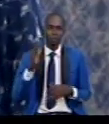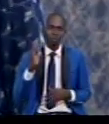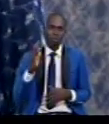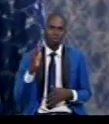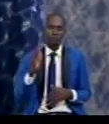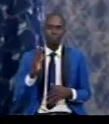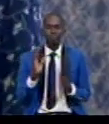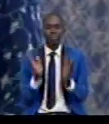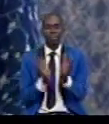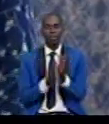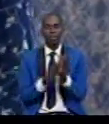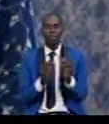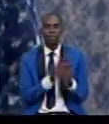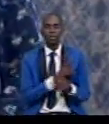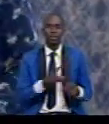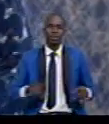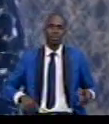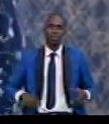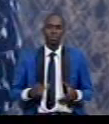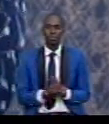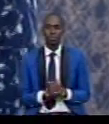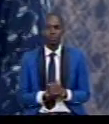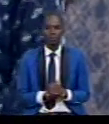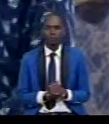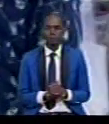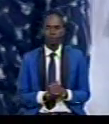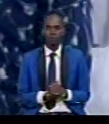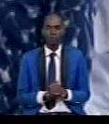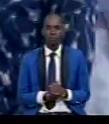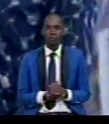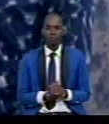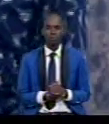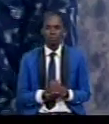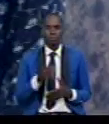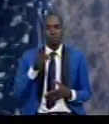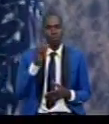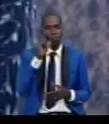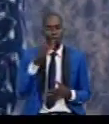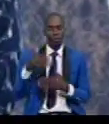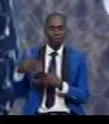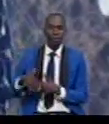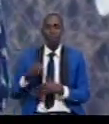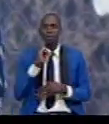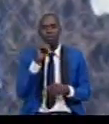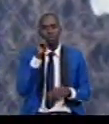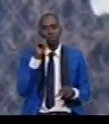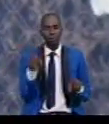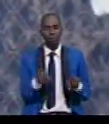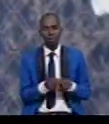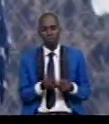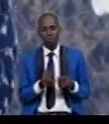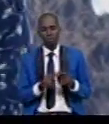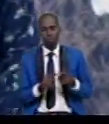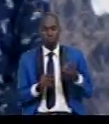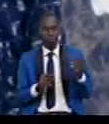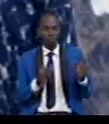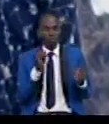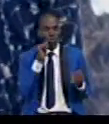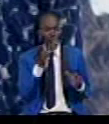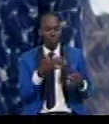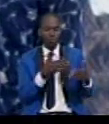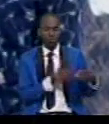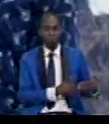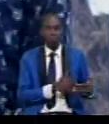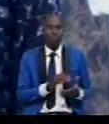Praise the Lord. I am a sister. We are in BMH. When we